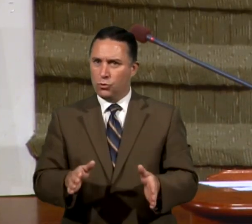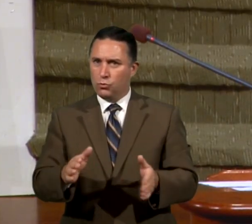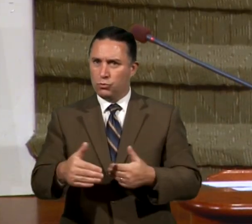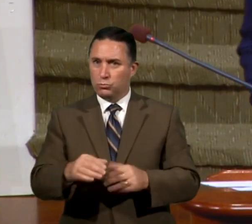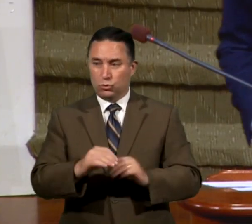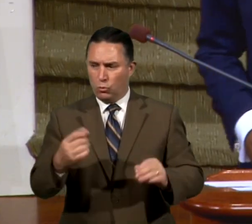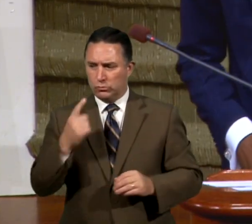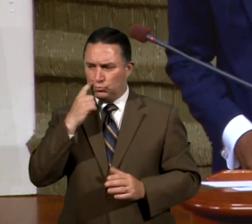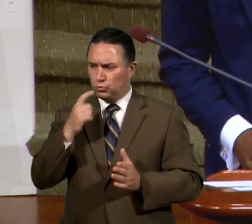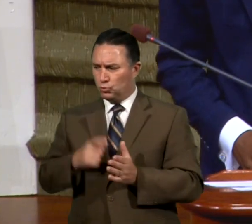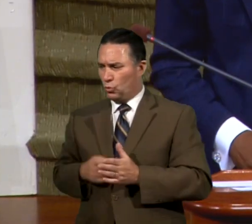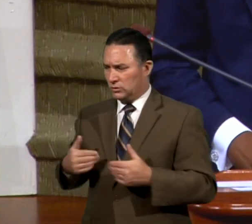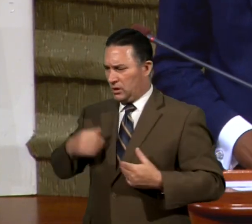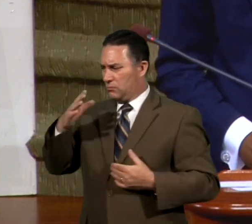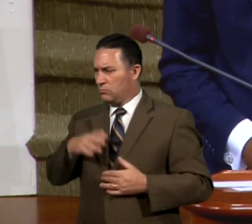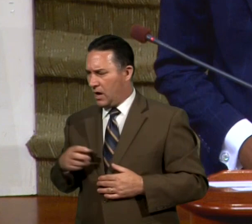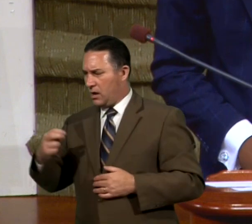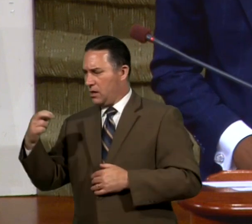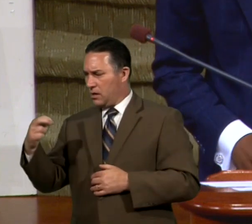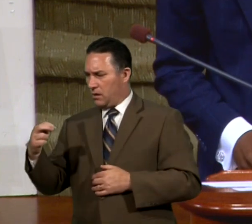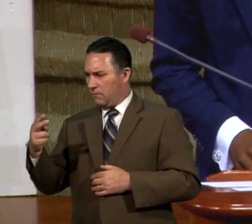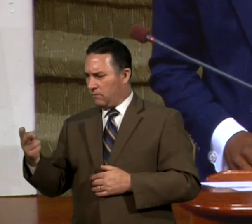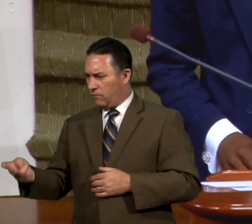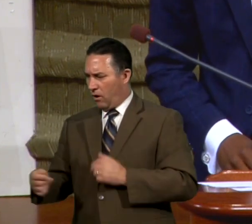And nobody notices this young man on the edge.